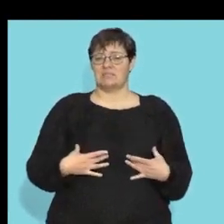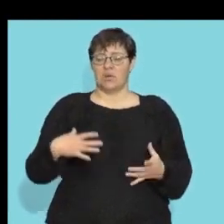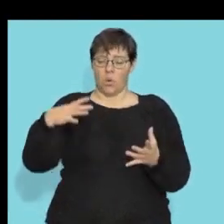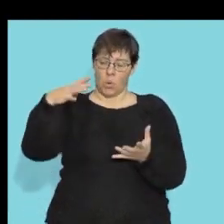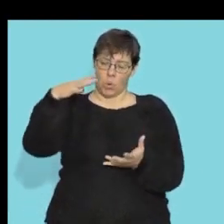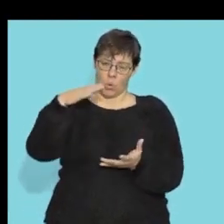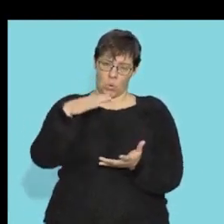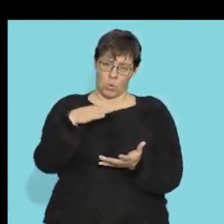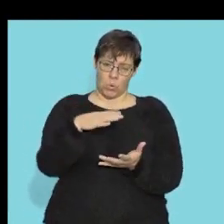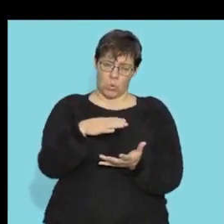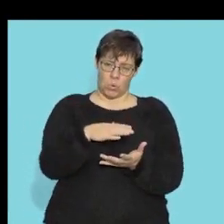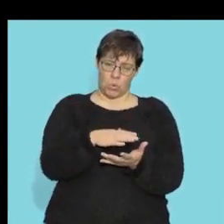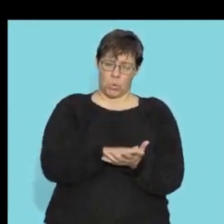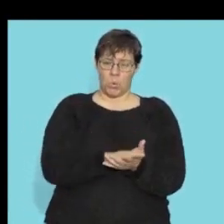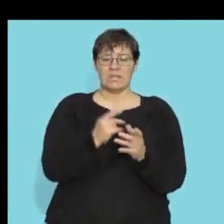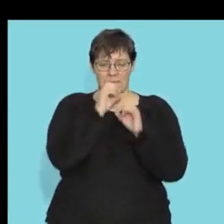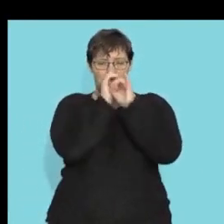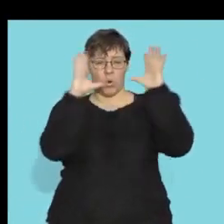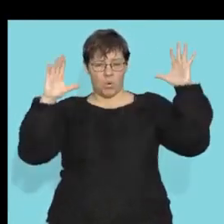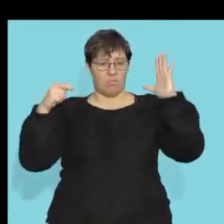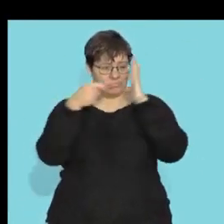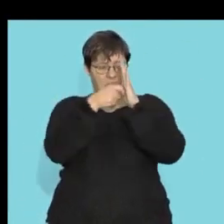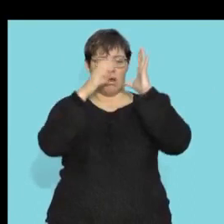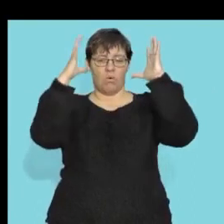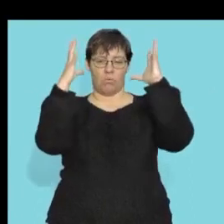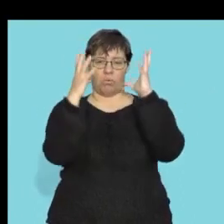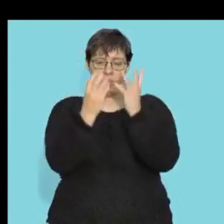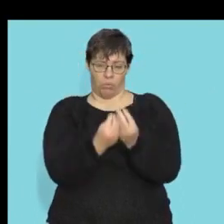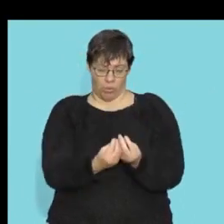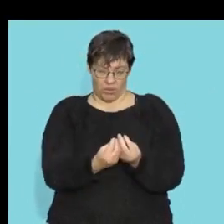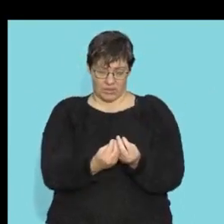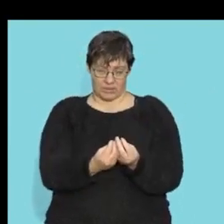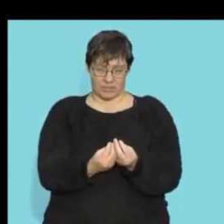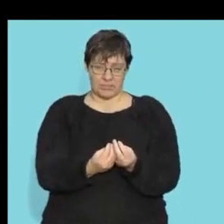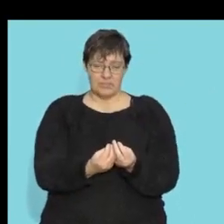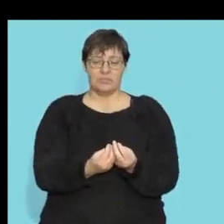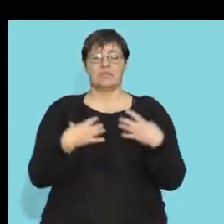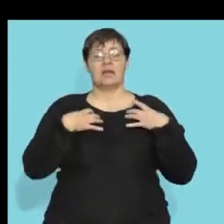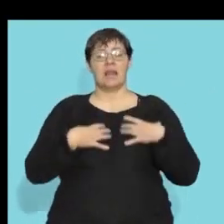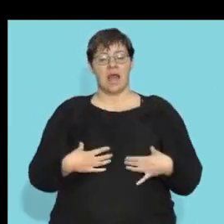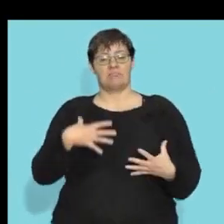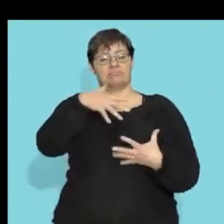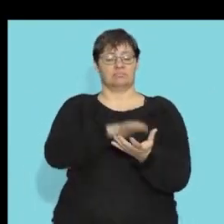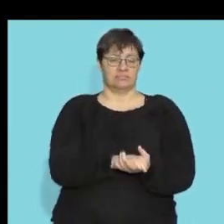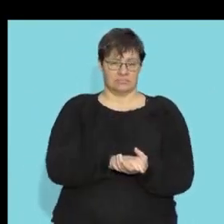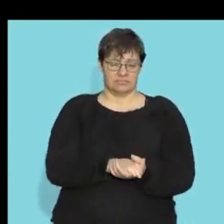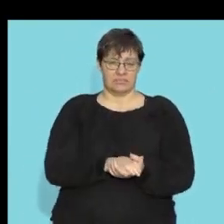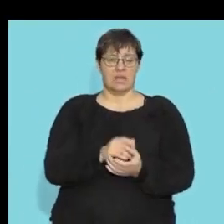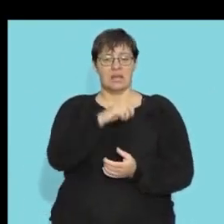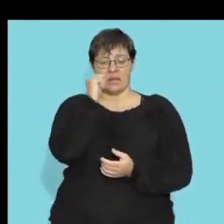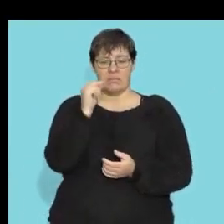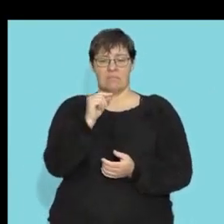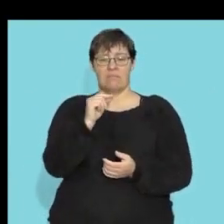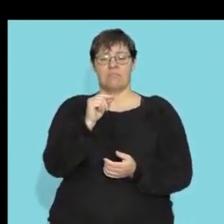actually start to deflate like a balloon. And when that starts to deflate, right, my lung collapses.